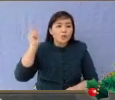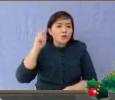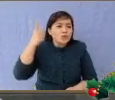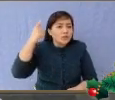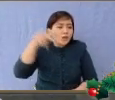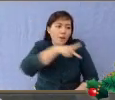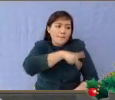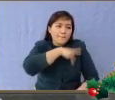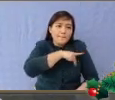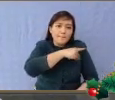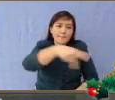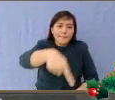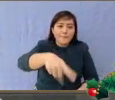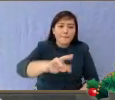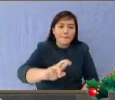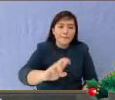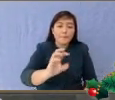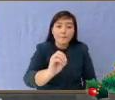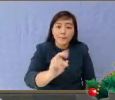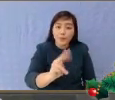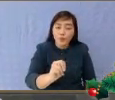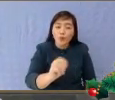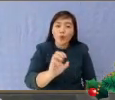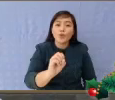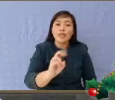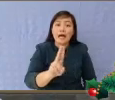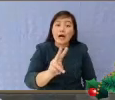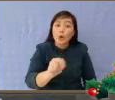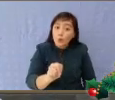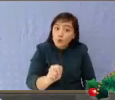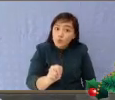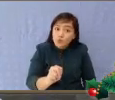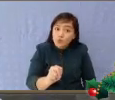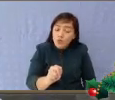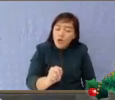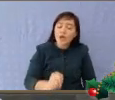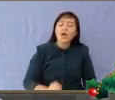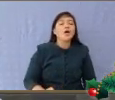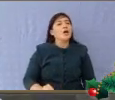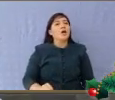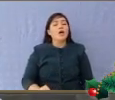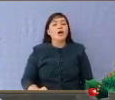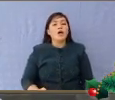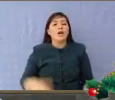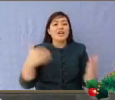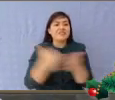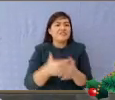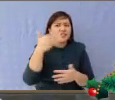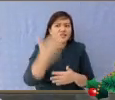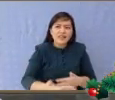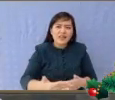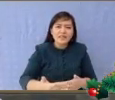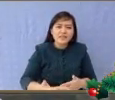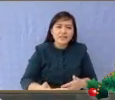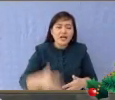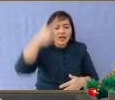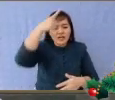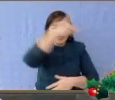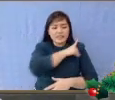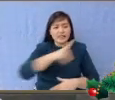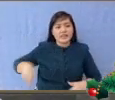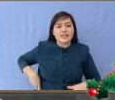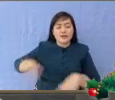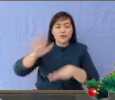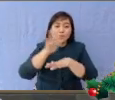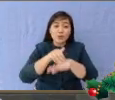sa pagiging second person. Ano po yung naging transition? Verse number 4. Something happened